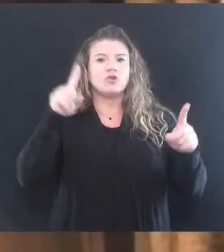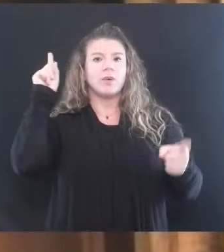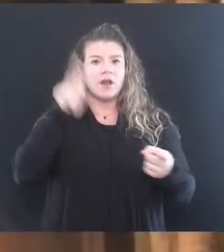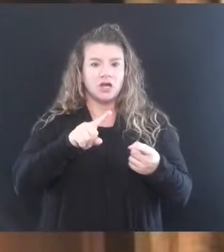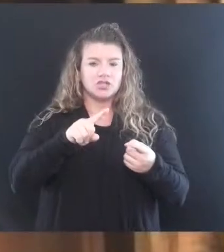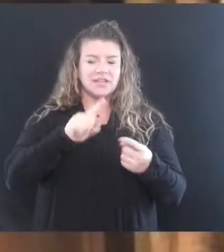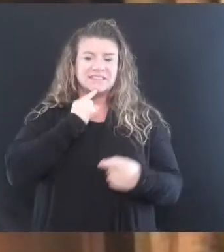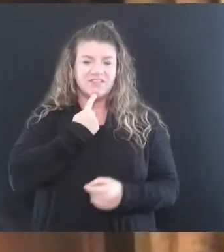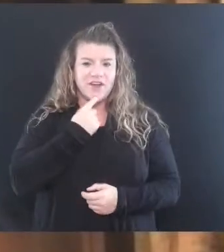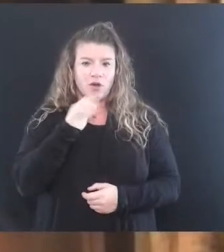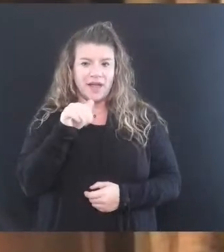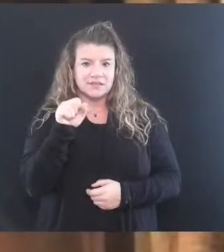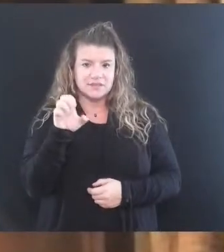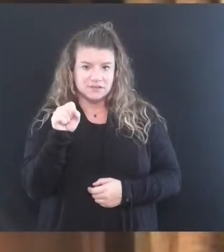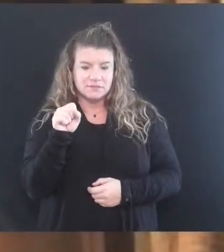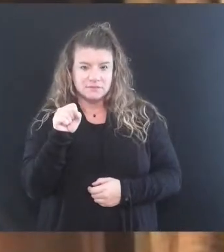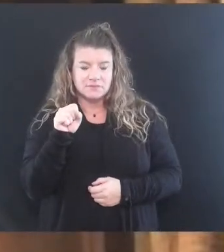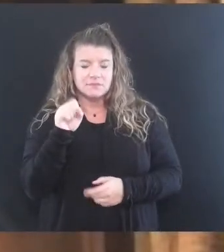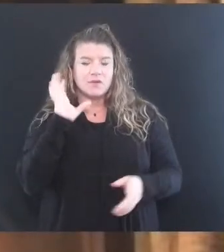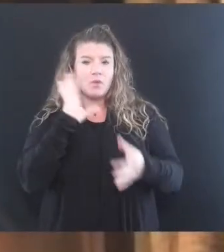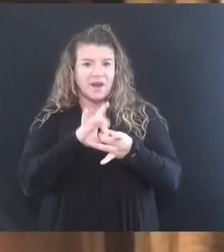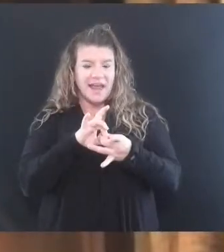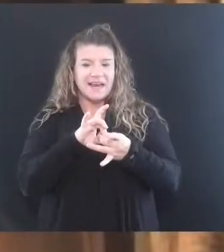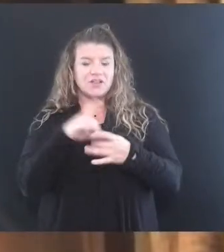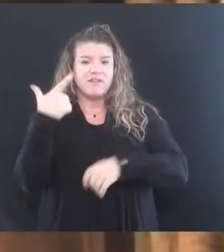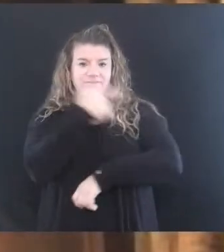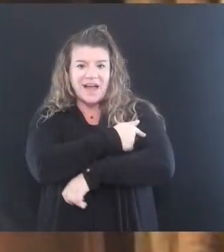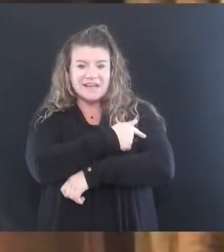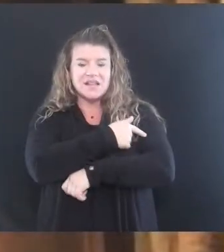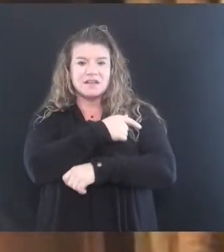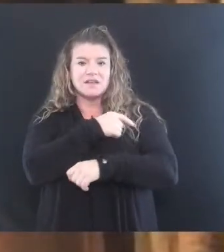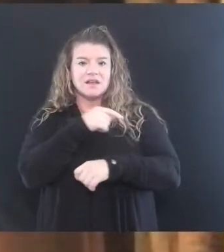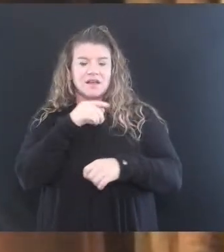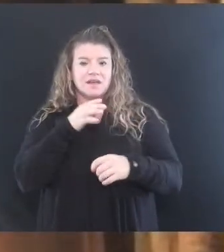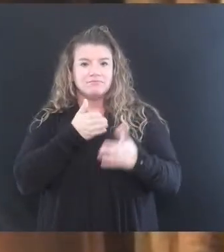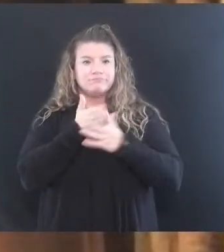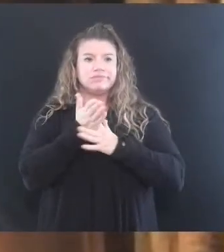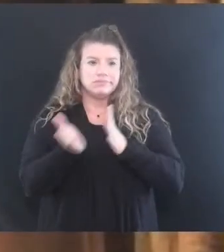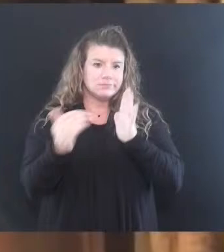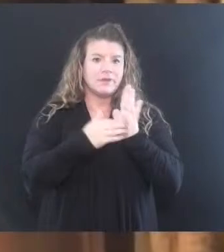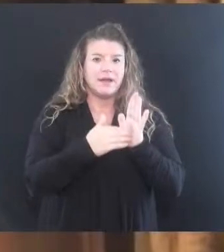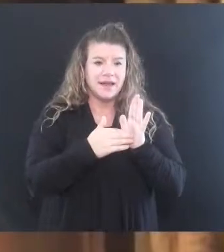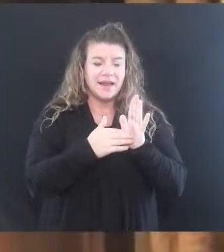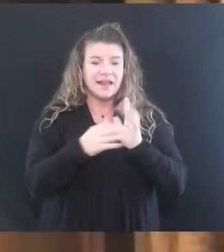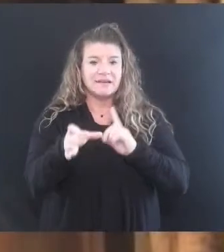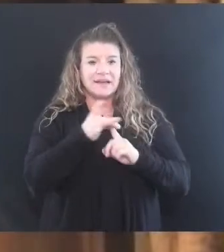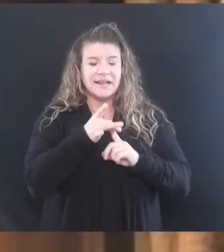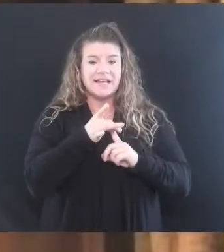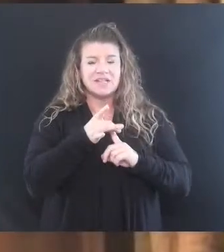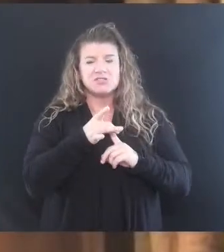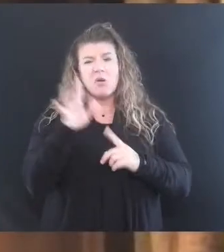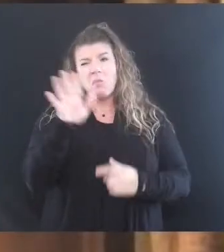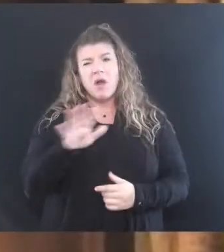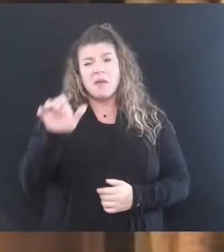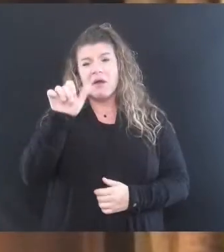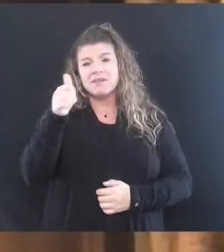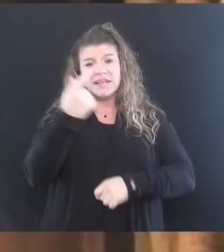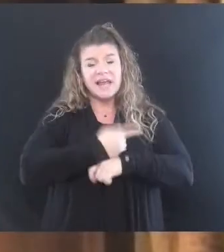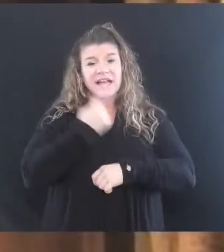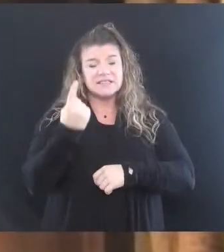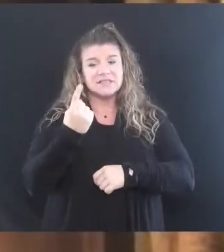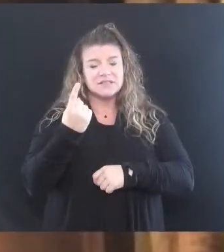in severe cases related to vaccine breakthrough. And so we would say probably about 10 days would